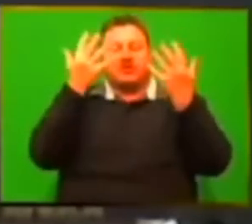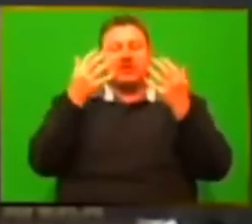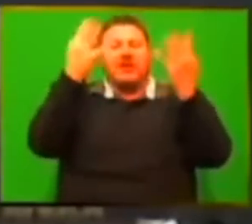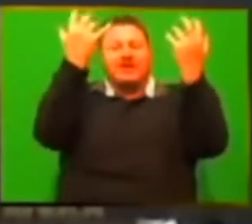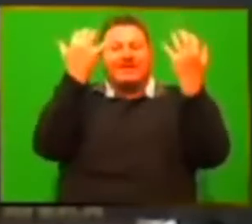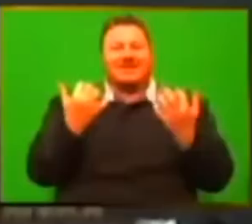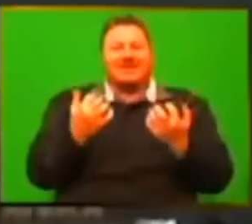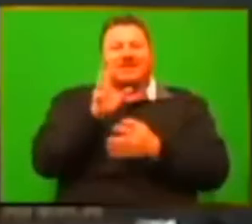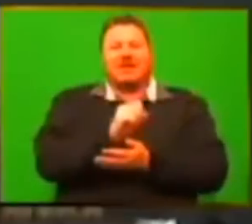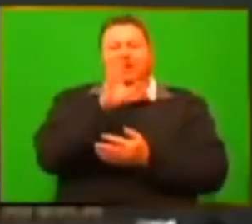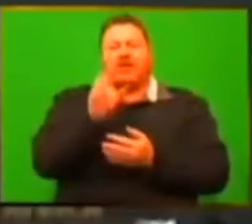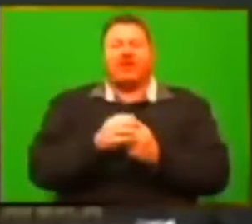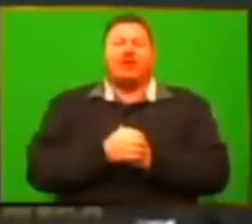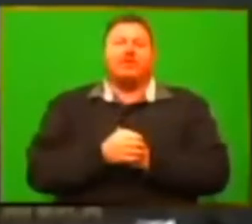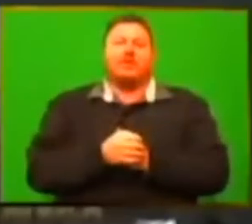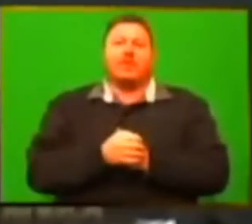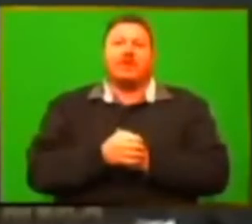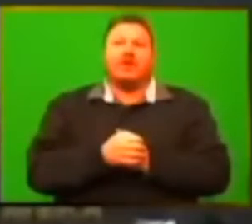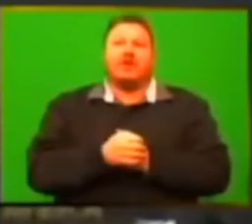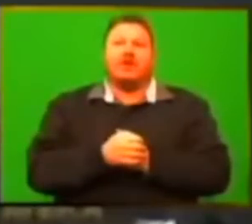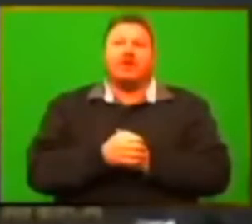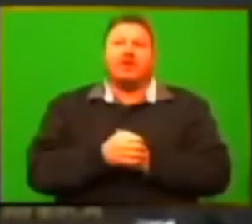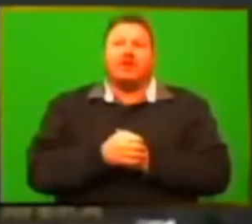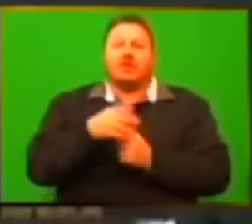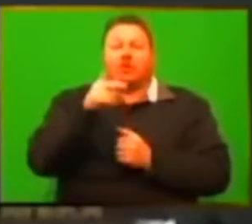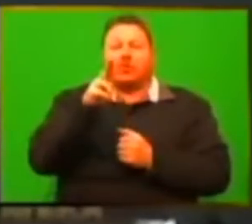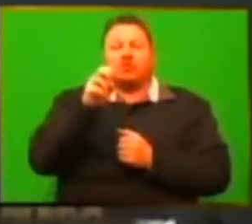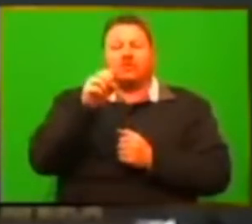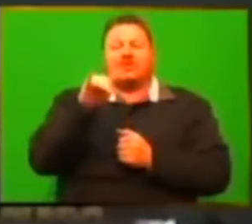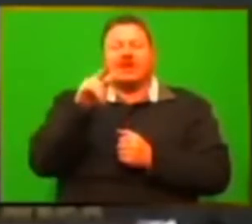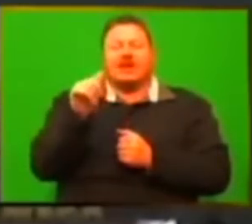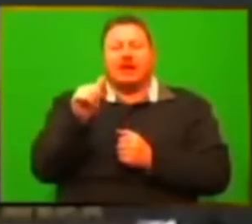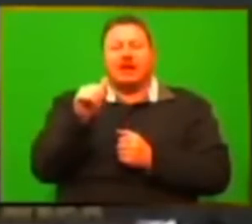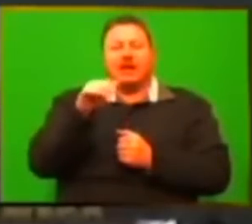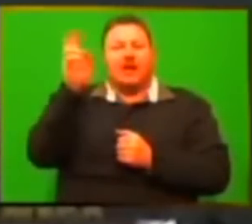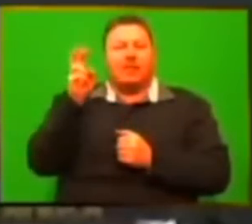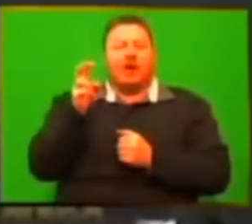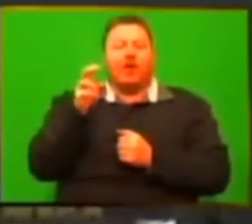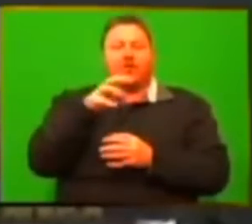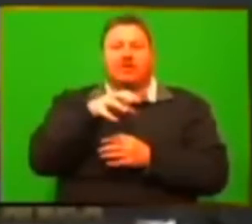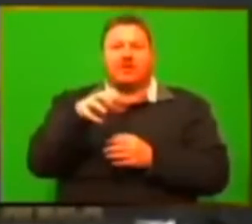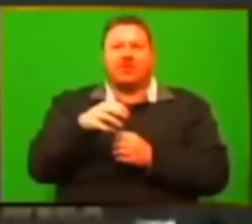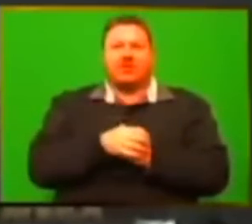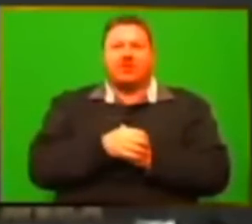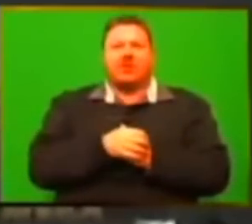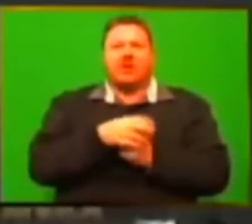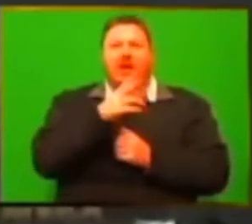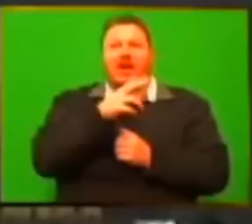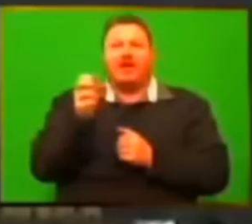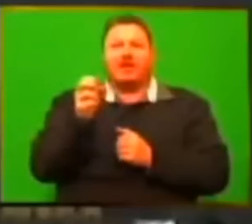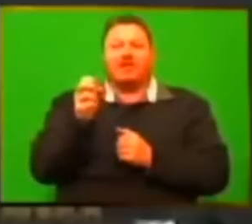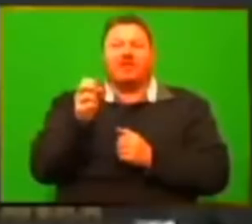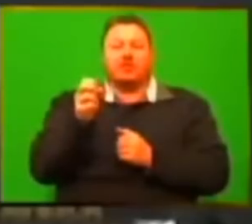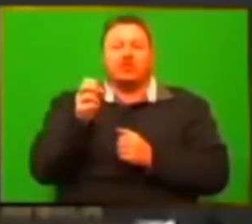we need to highlight is that Kusile Power Station added an additional 800 megawatt into national grid 2